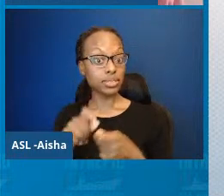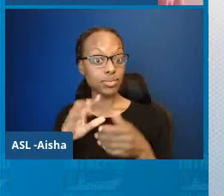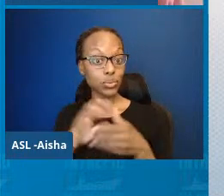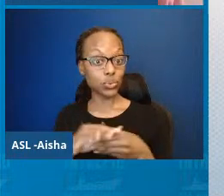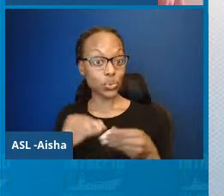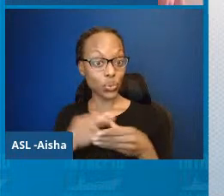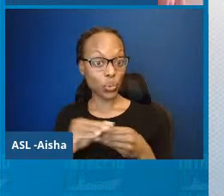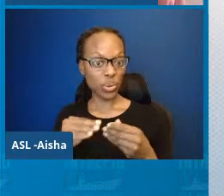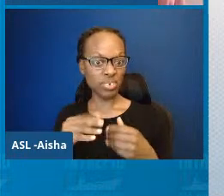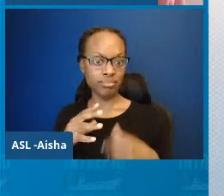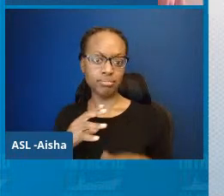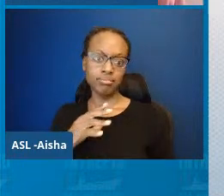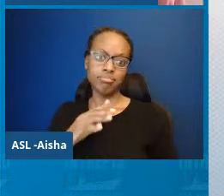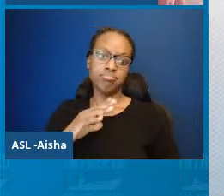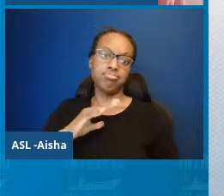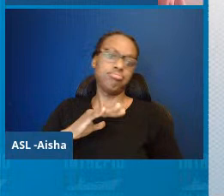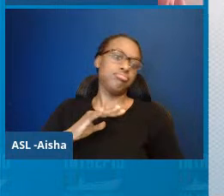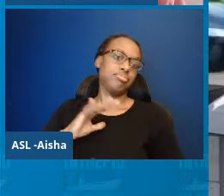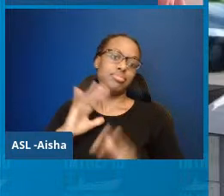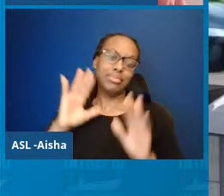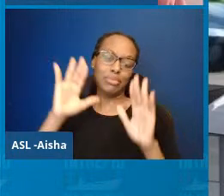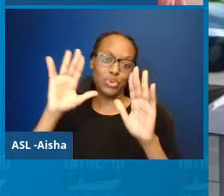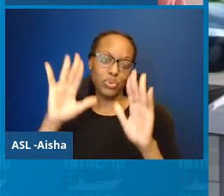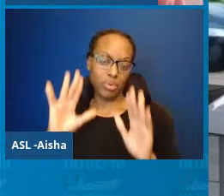quite incredible to think about.